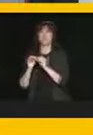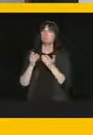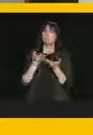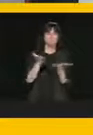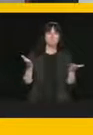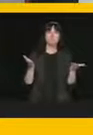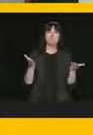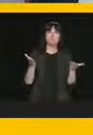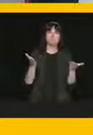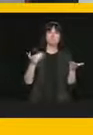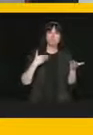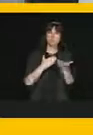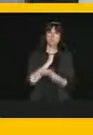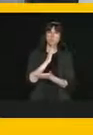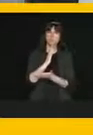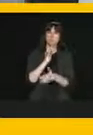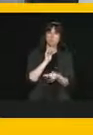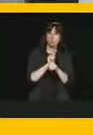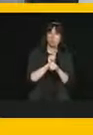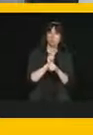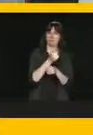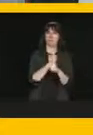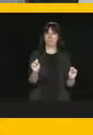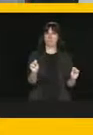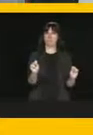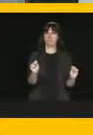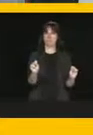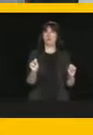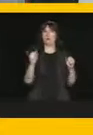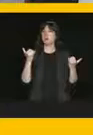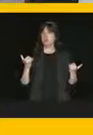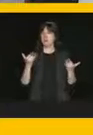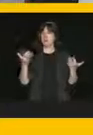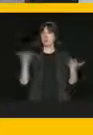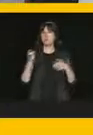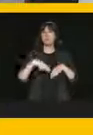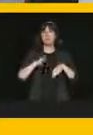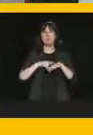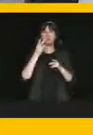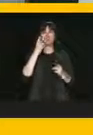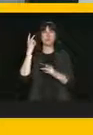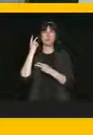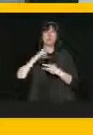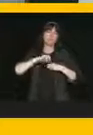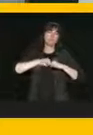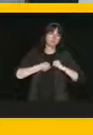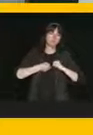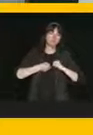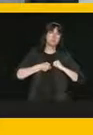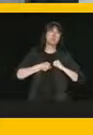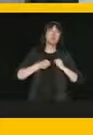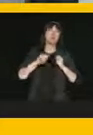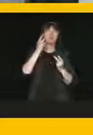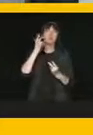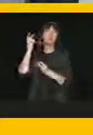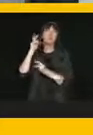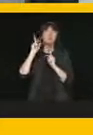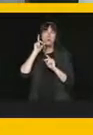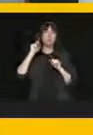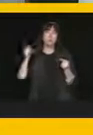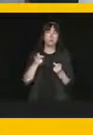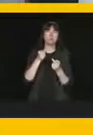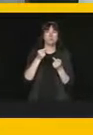to be safe on the job. Indeed, on this National Day of Mourning, we remember those who died, were injured, or